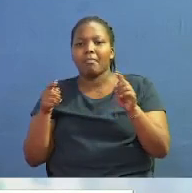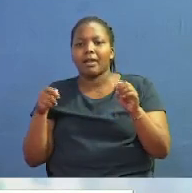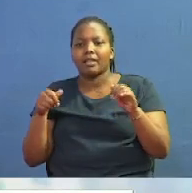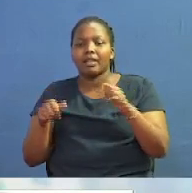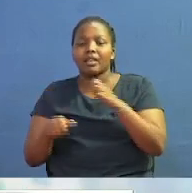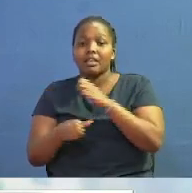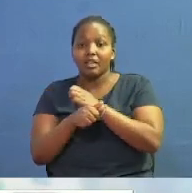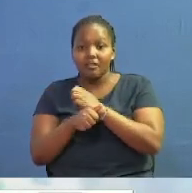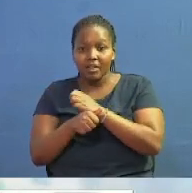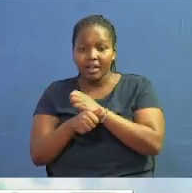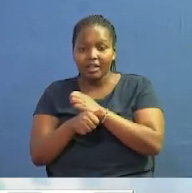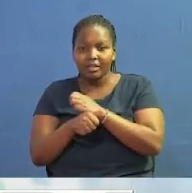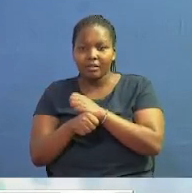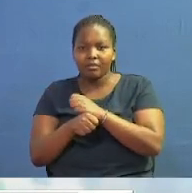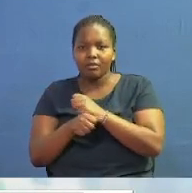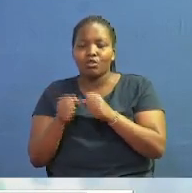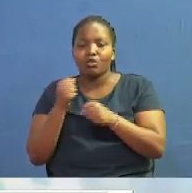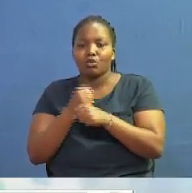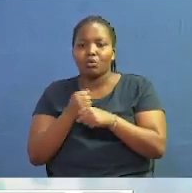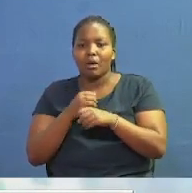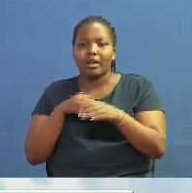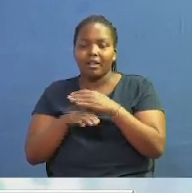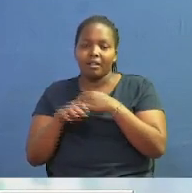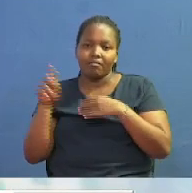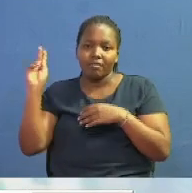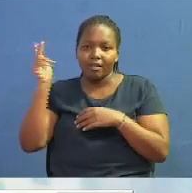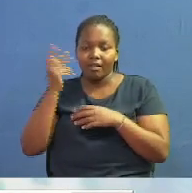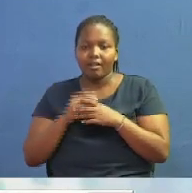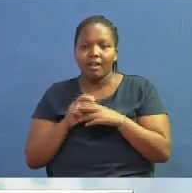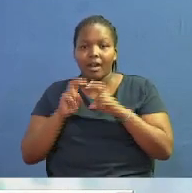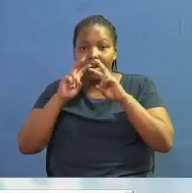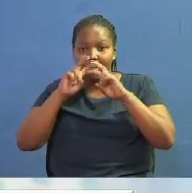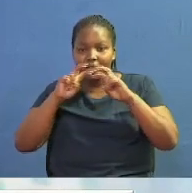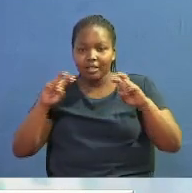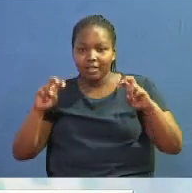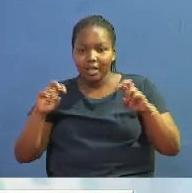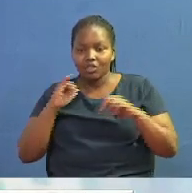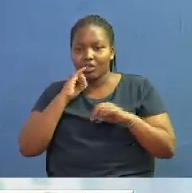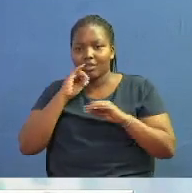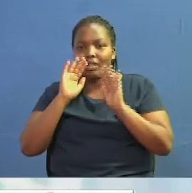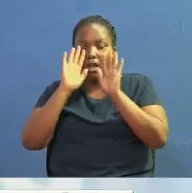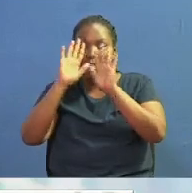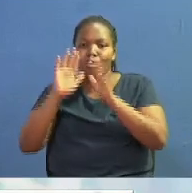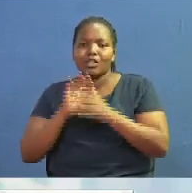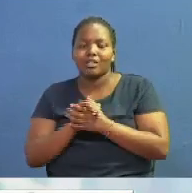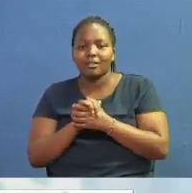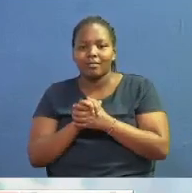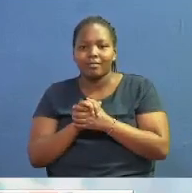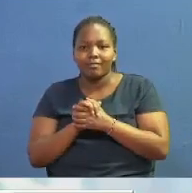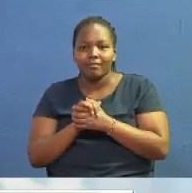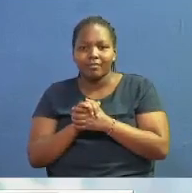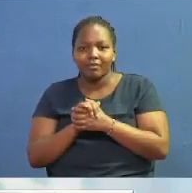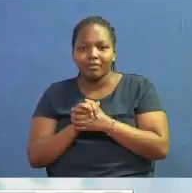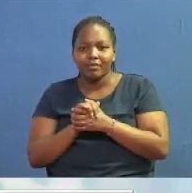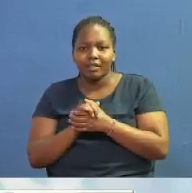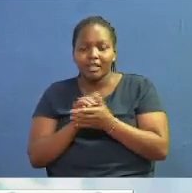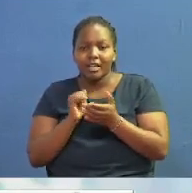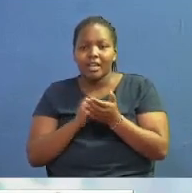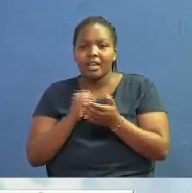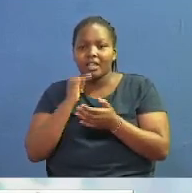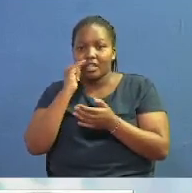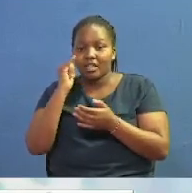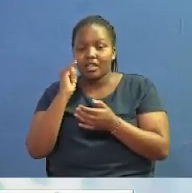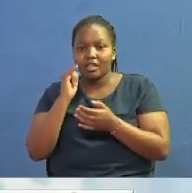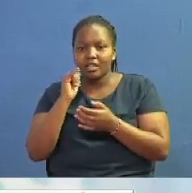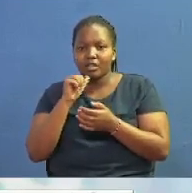Kenyan market, to work in the Kenyan market. So research is very important, and it is not just desktop